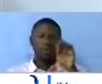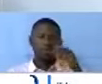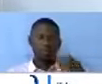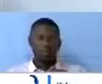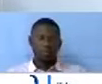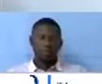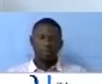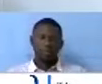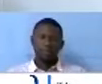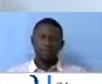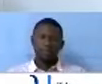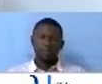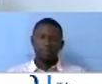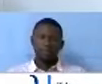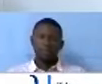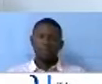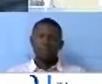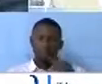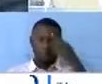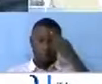agreed. Did anything happen to you?